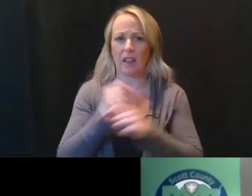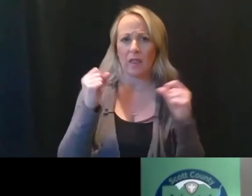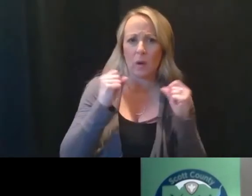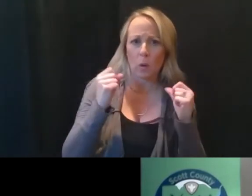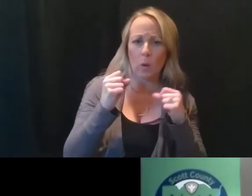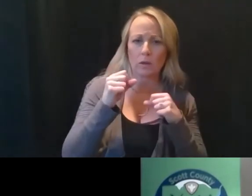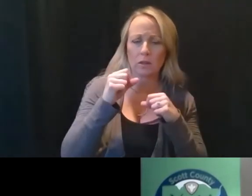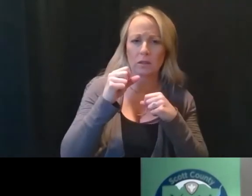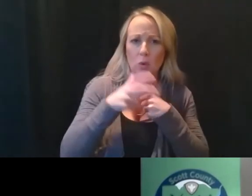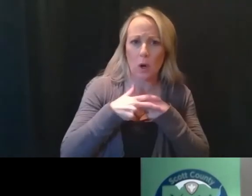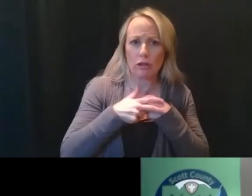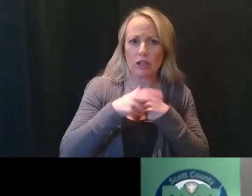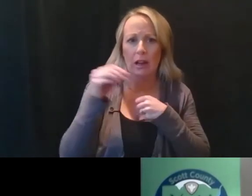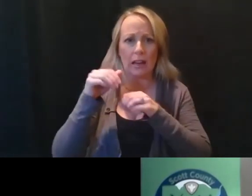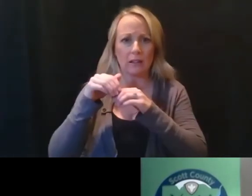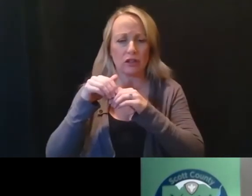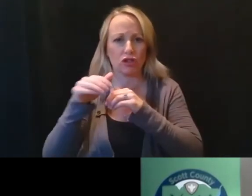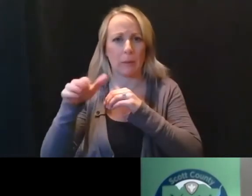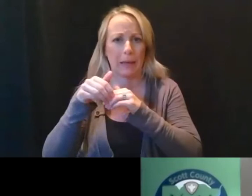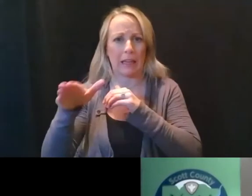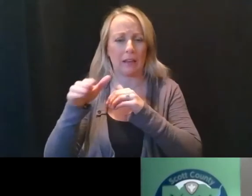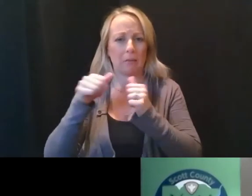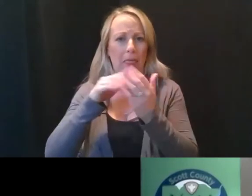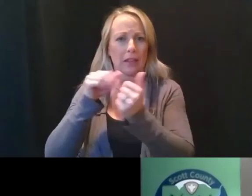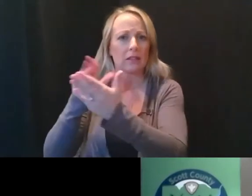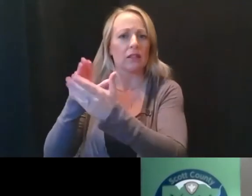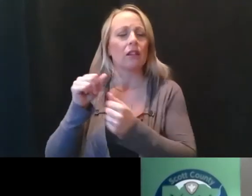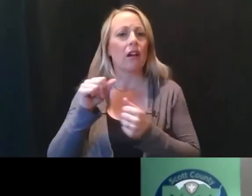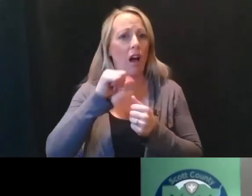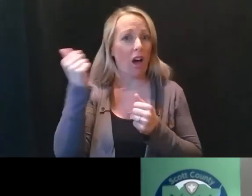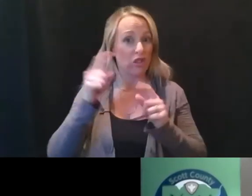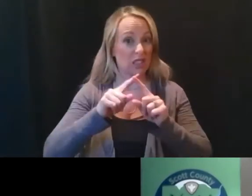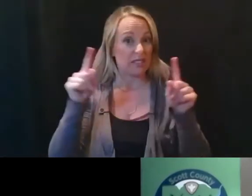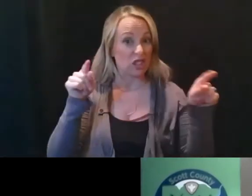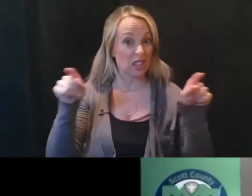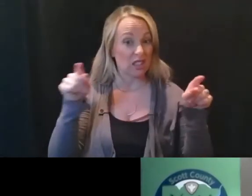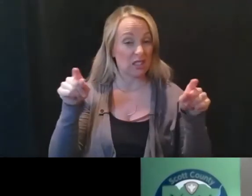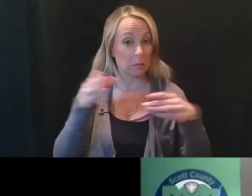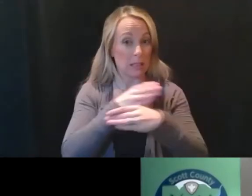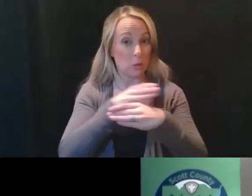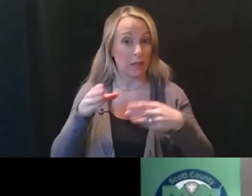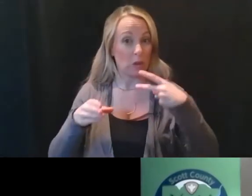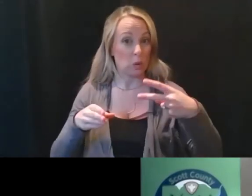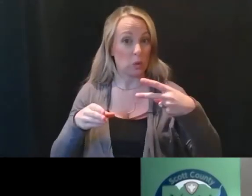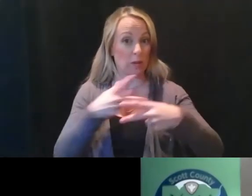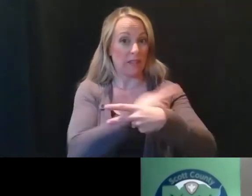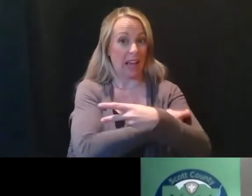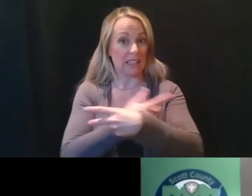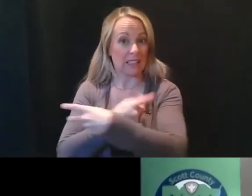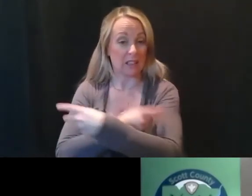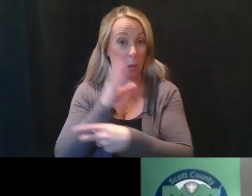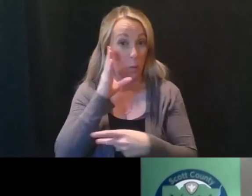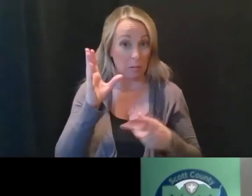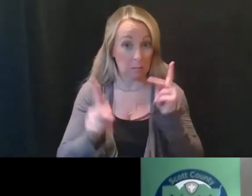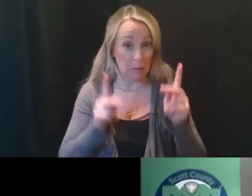shipping. What other differences do we know about this, and will people have a choice as to which vaccine